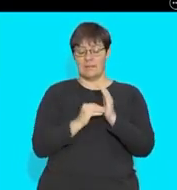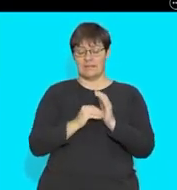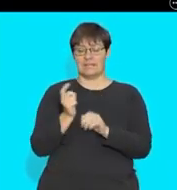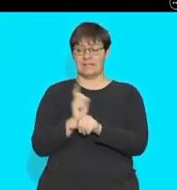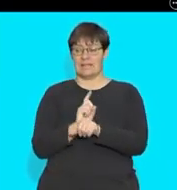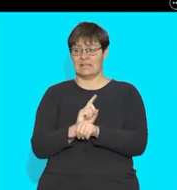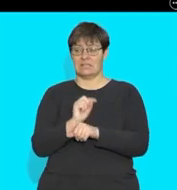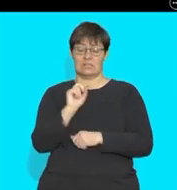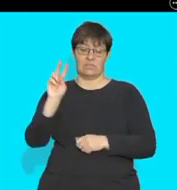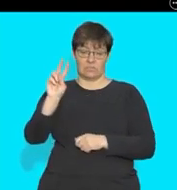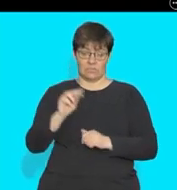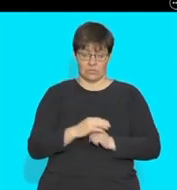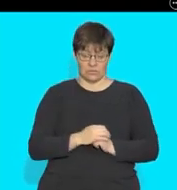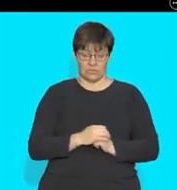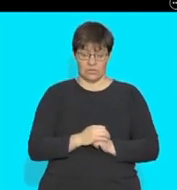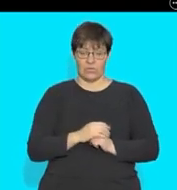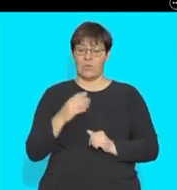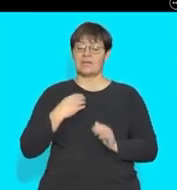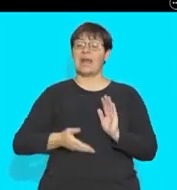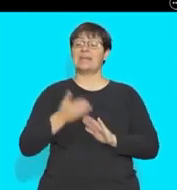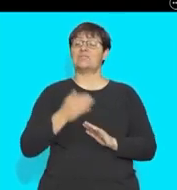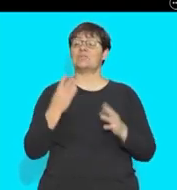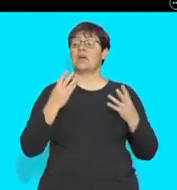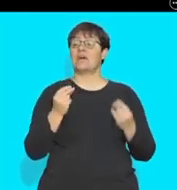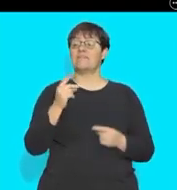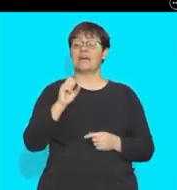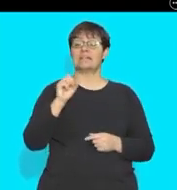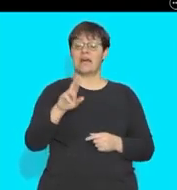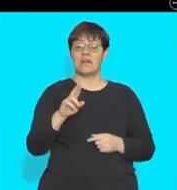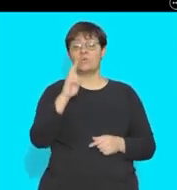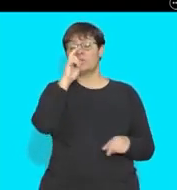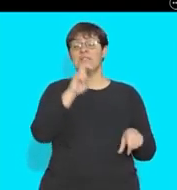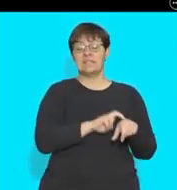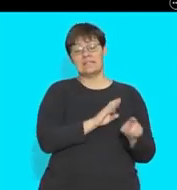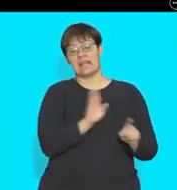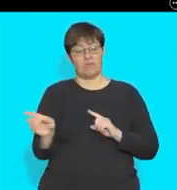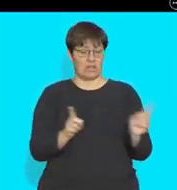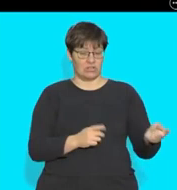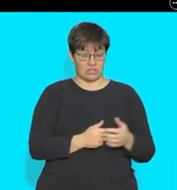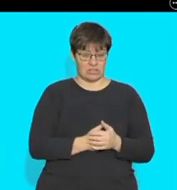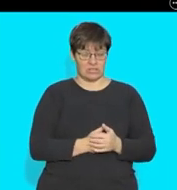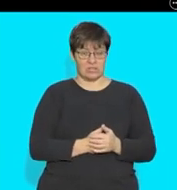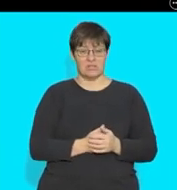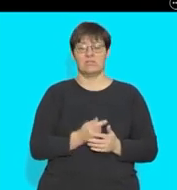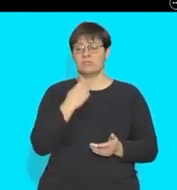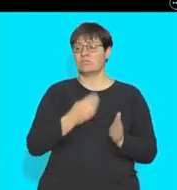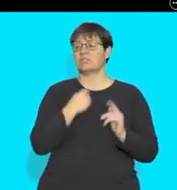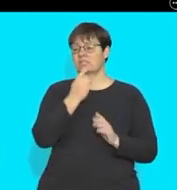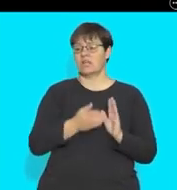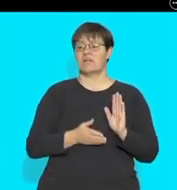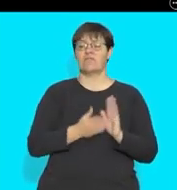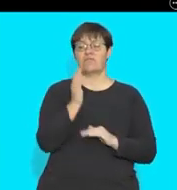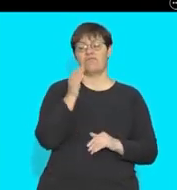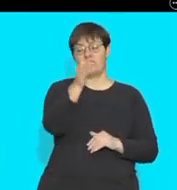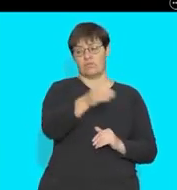And just like before, acceleration is a vector, which means I need a direction, and the tortoise